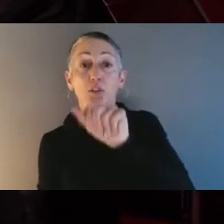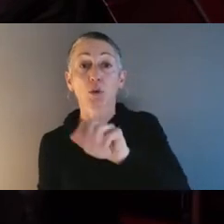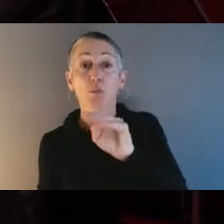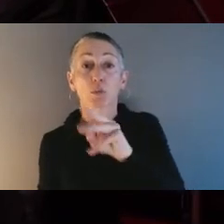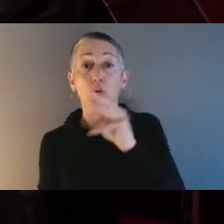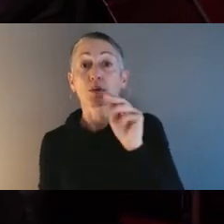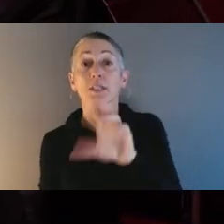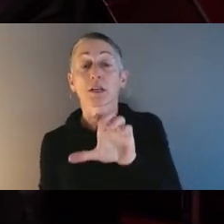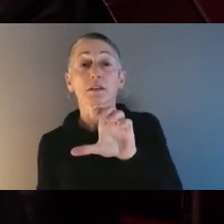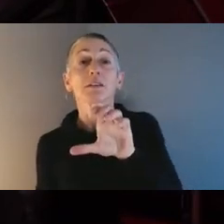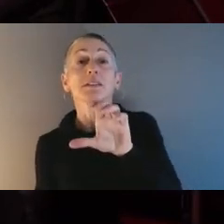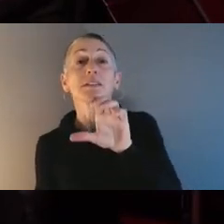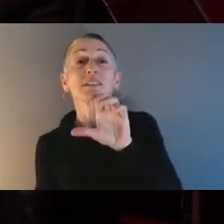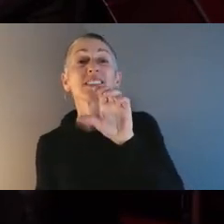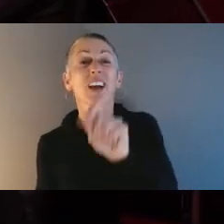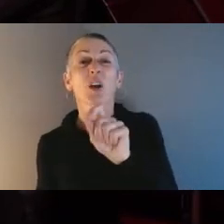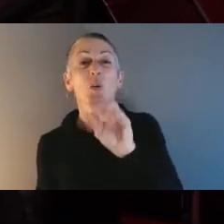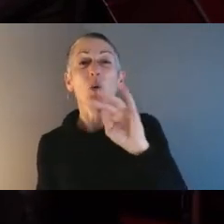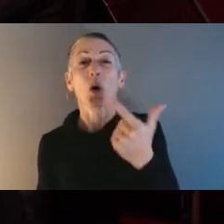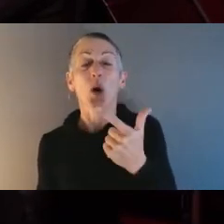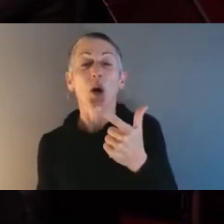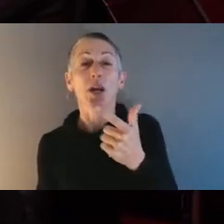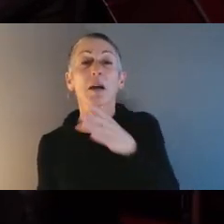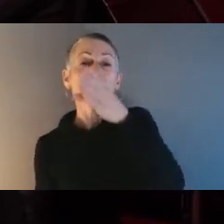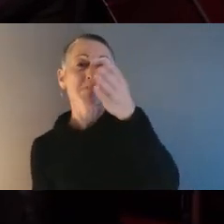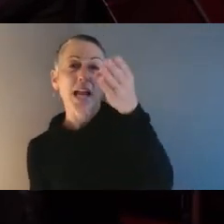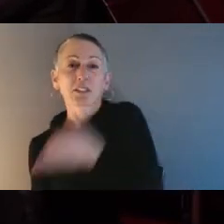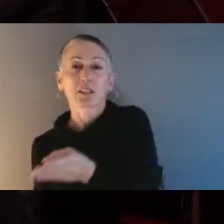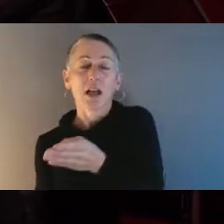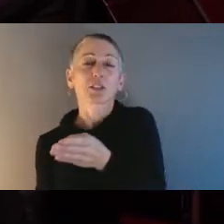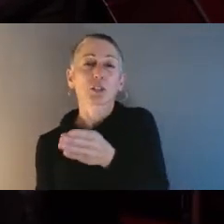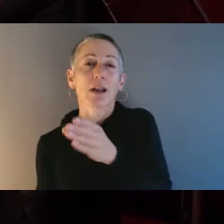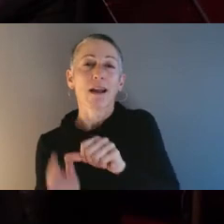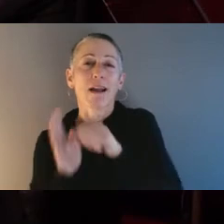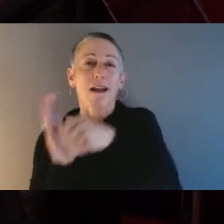maestromusic.org/amplify. Thank you to all of these amazing maestros up here, especially Julie and Merrill.